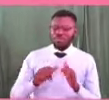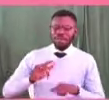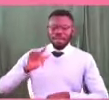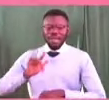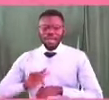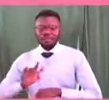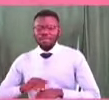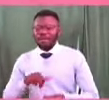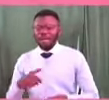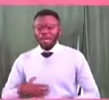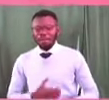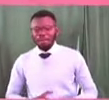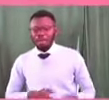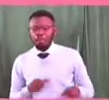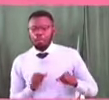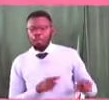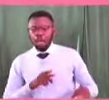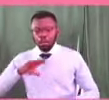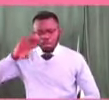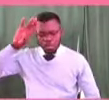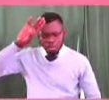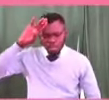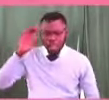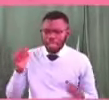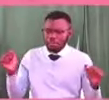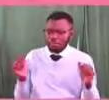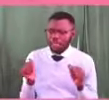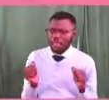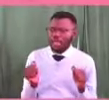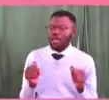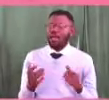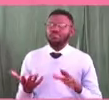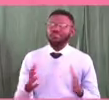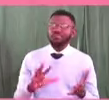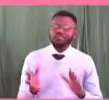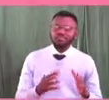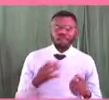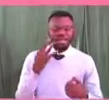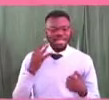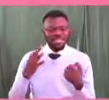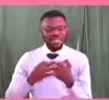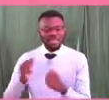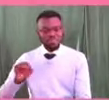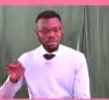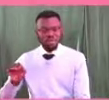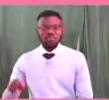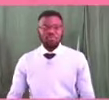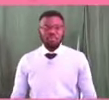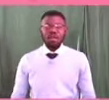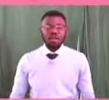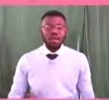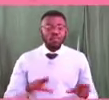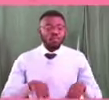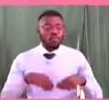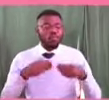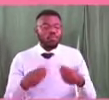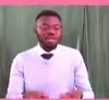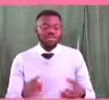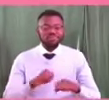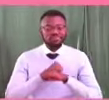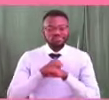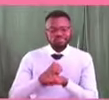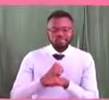syndrome, fever, and malaria was approximately 800 million. To provide comprehensive